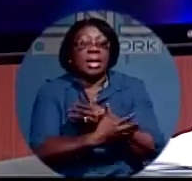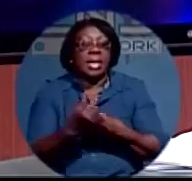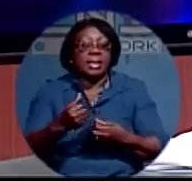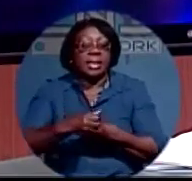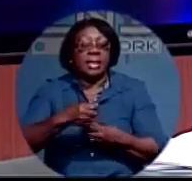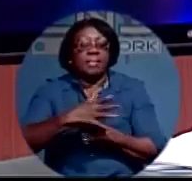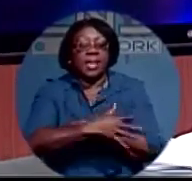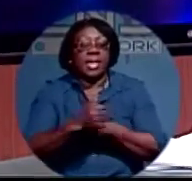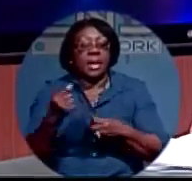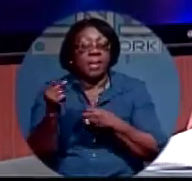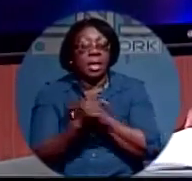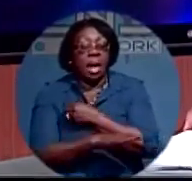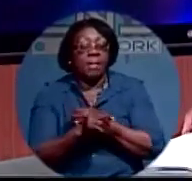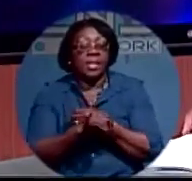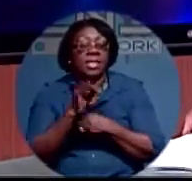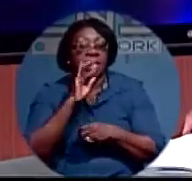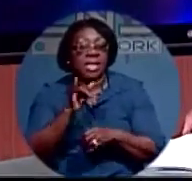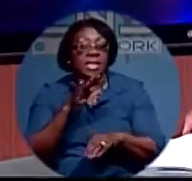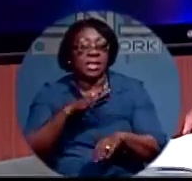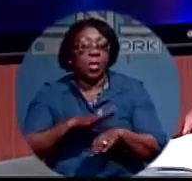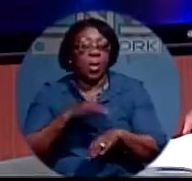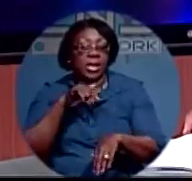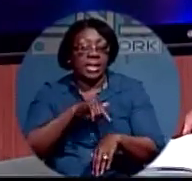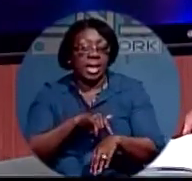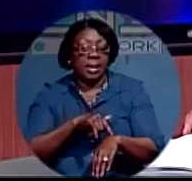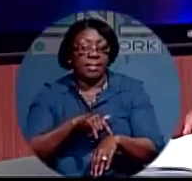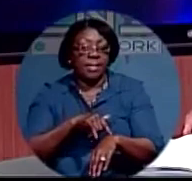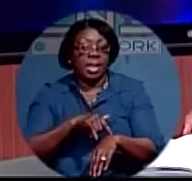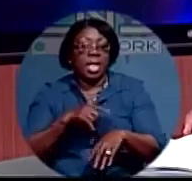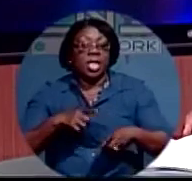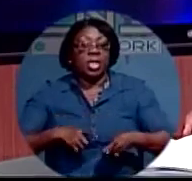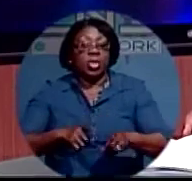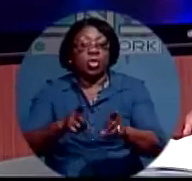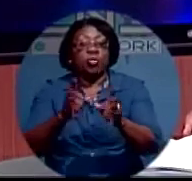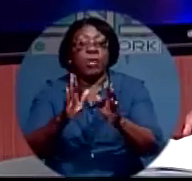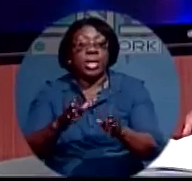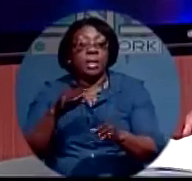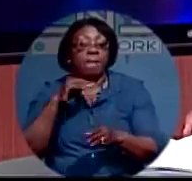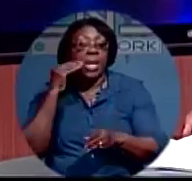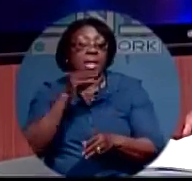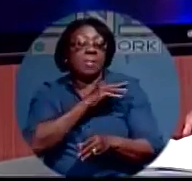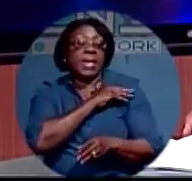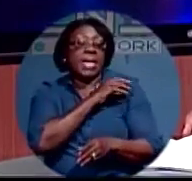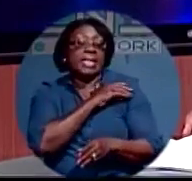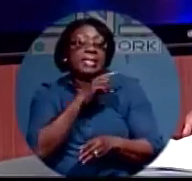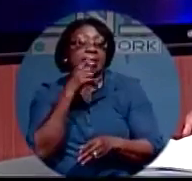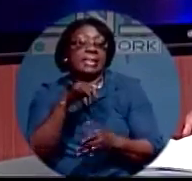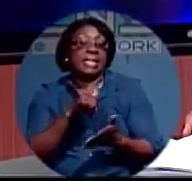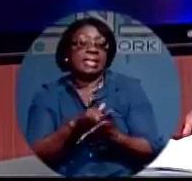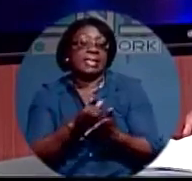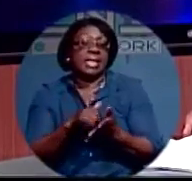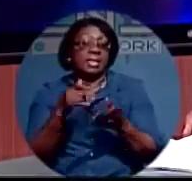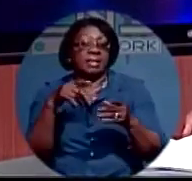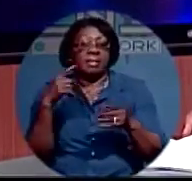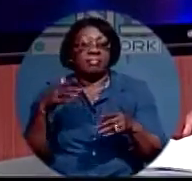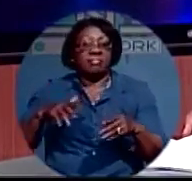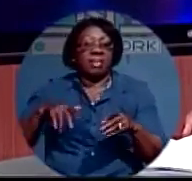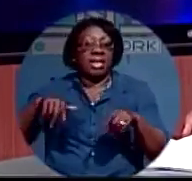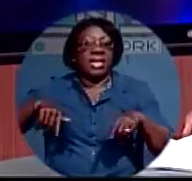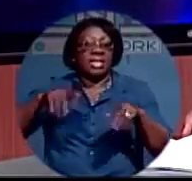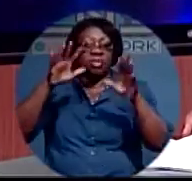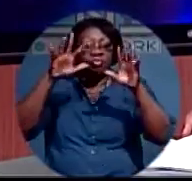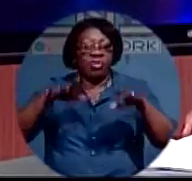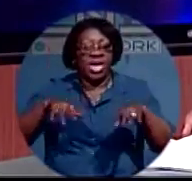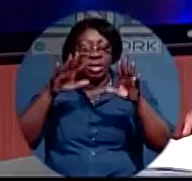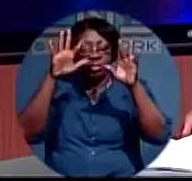on target island-wide. Director Melanie McKenzie says the recent spate of rain is to blame for the delays. She added that